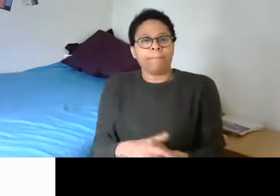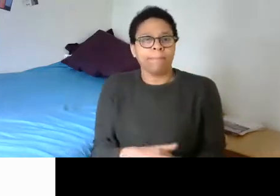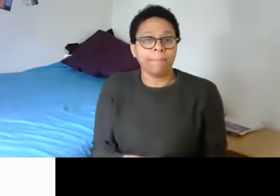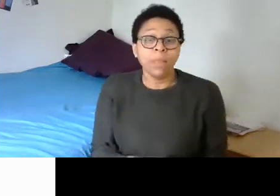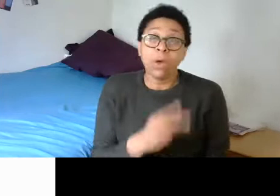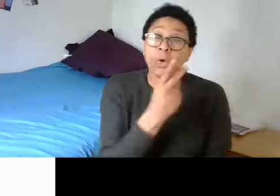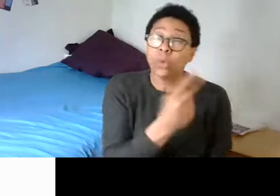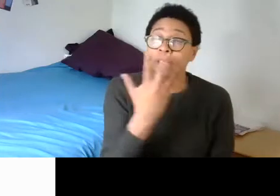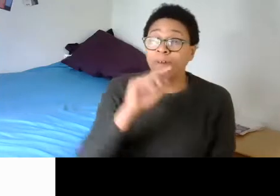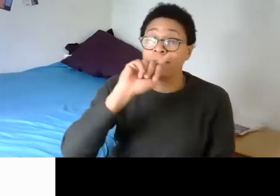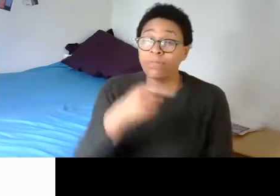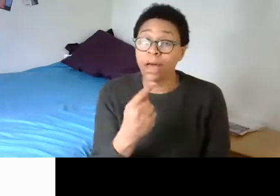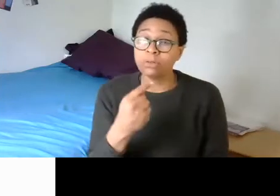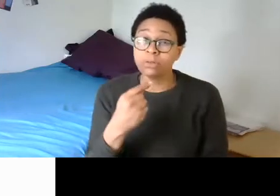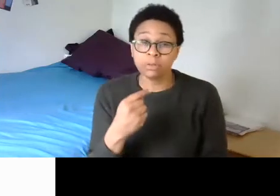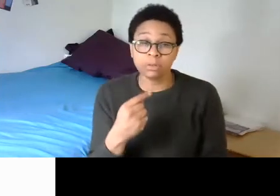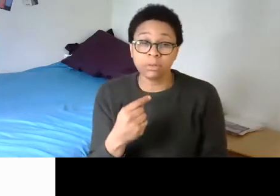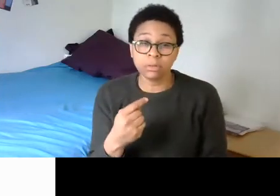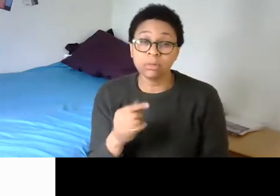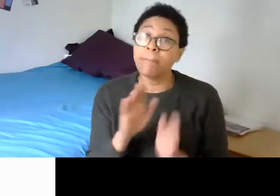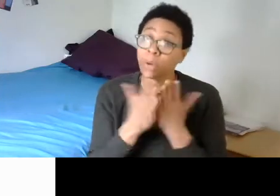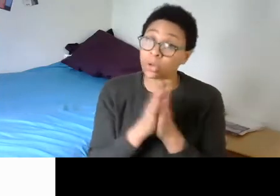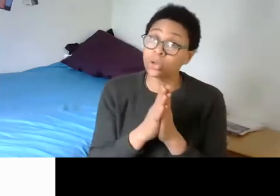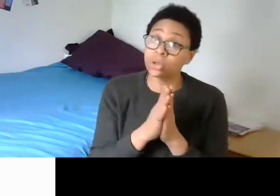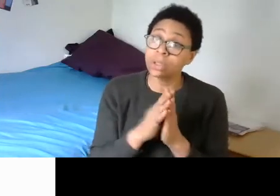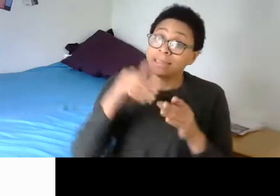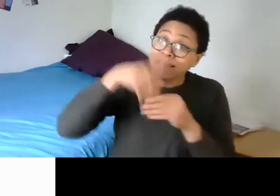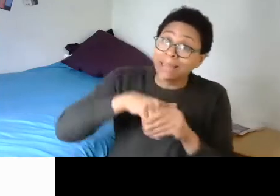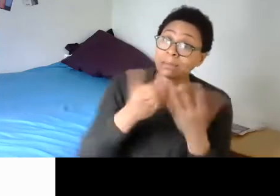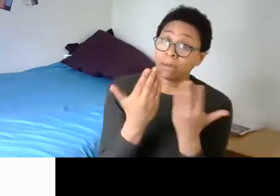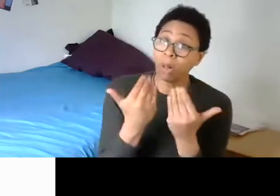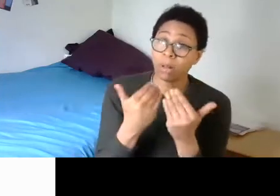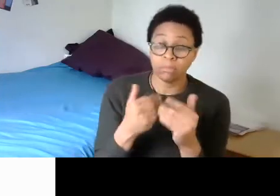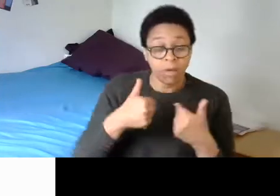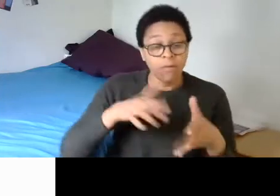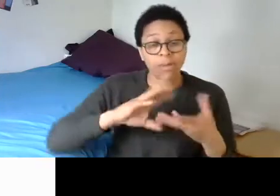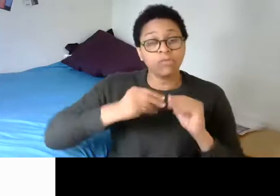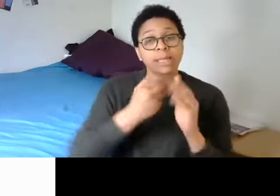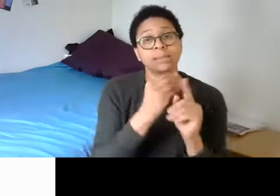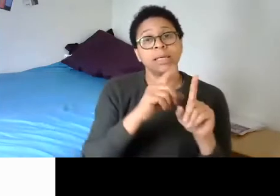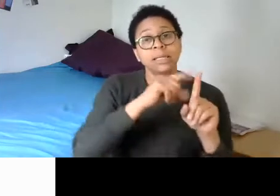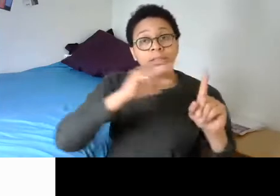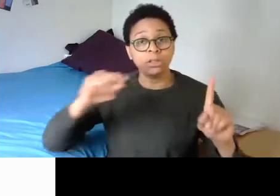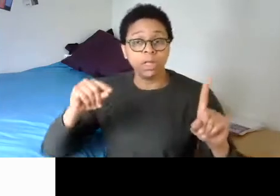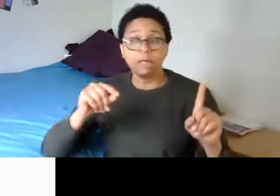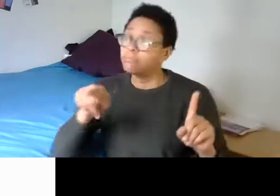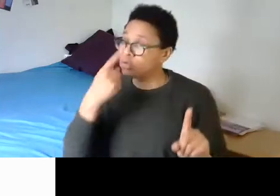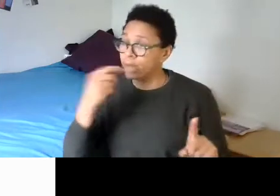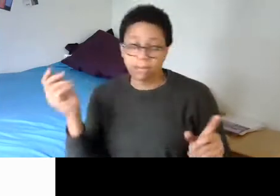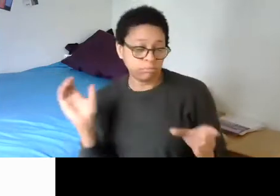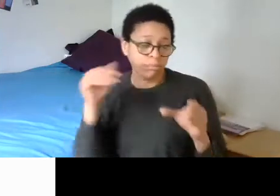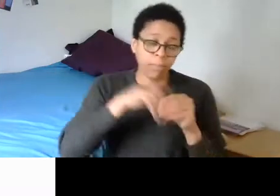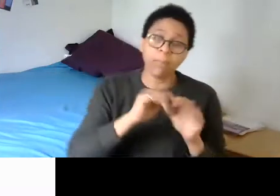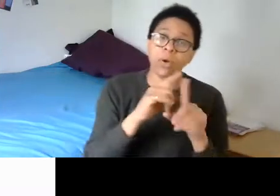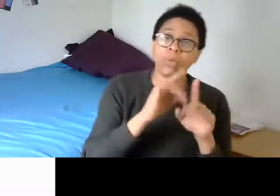25,000 of the rare books at Wellcome are digitised online, and these are available either on the site or through free-to-access partners. We also have examples of digitised